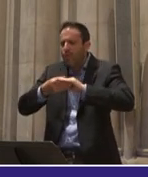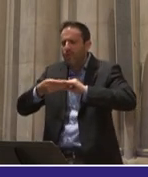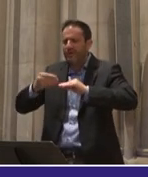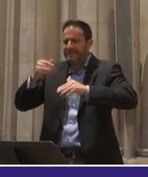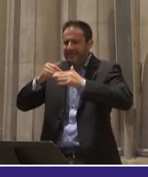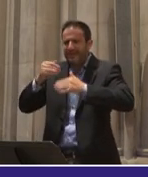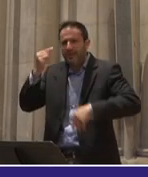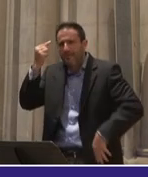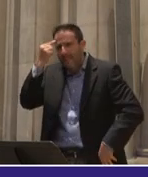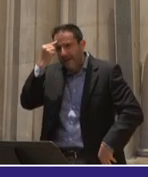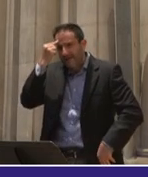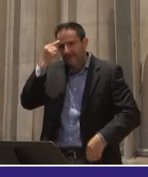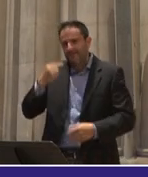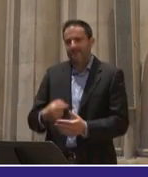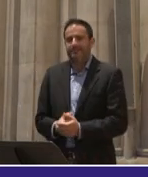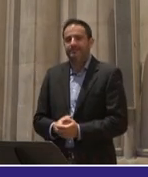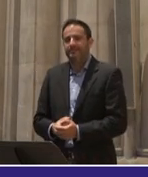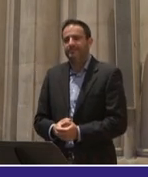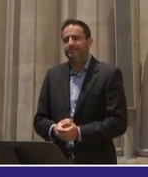minds,